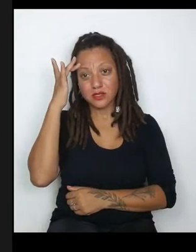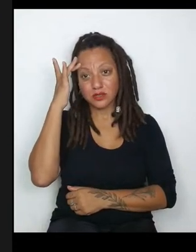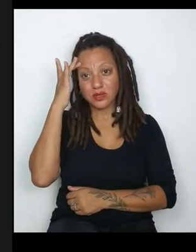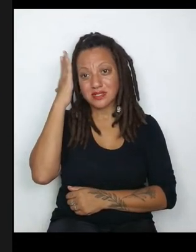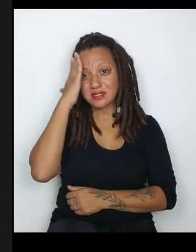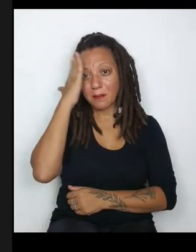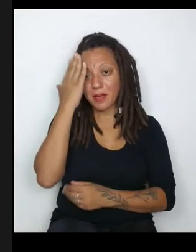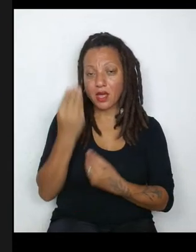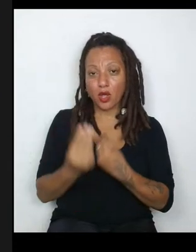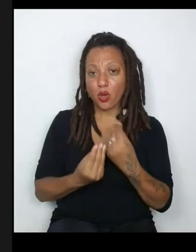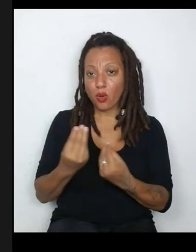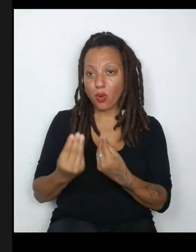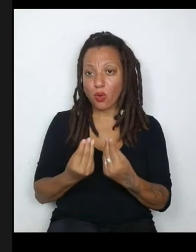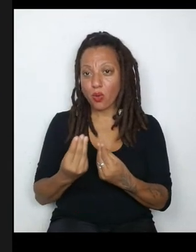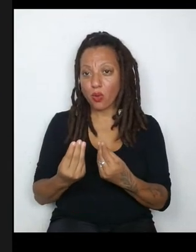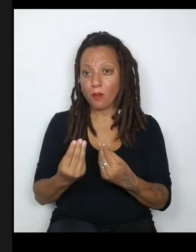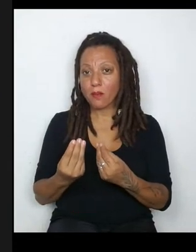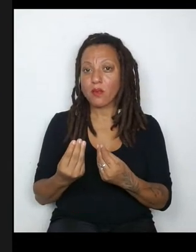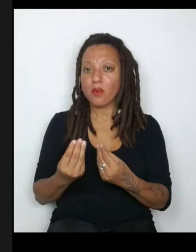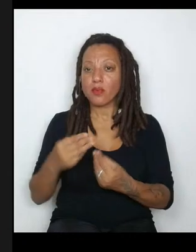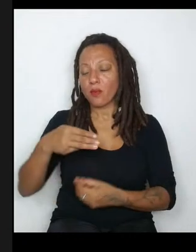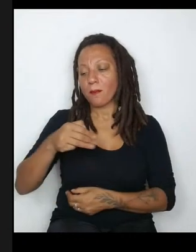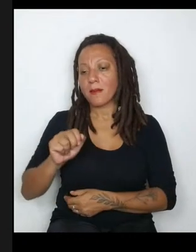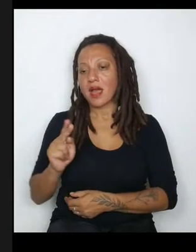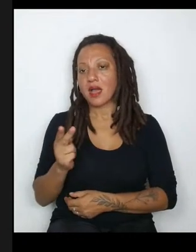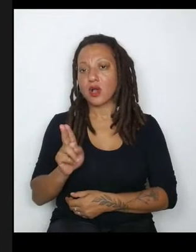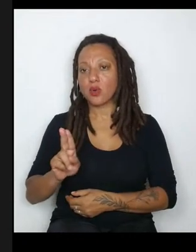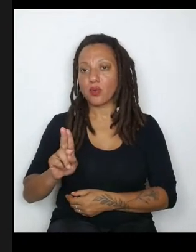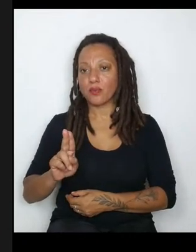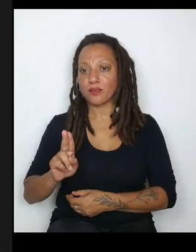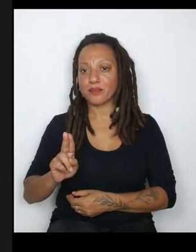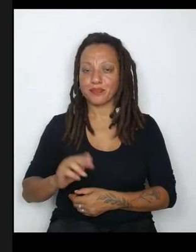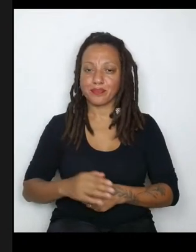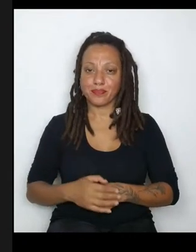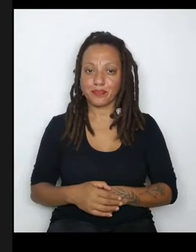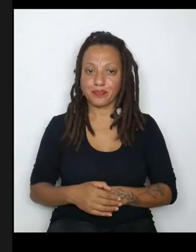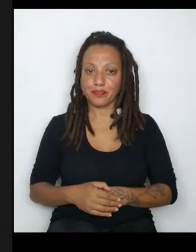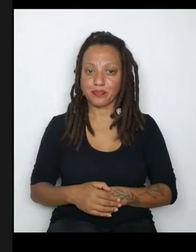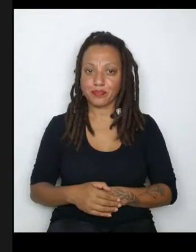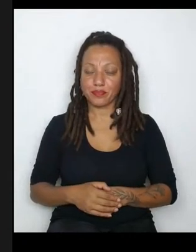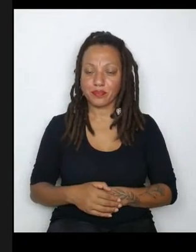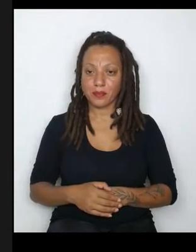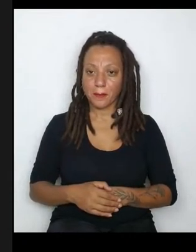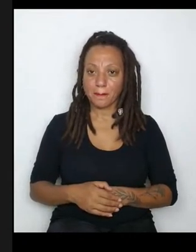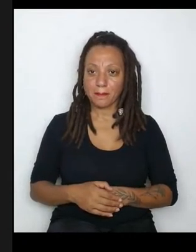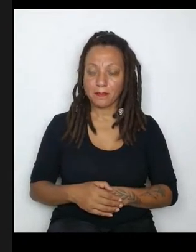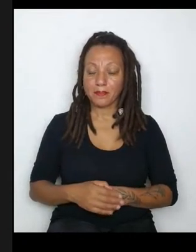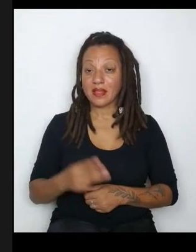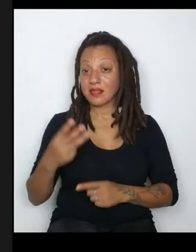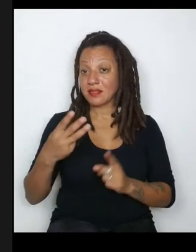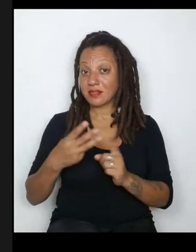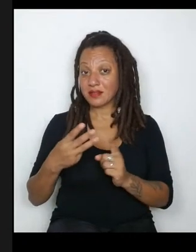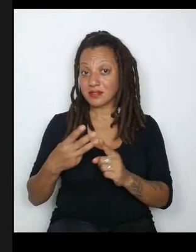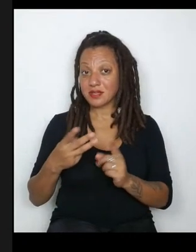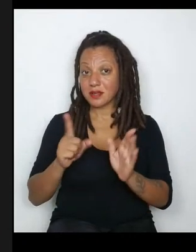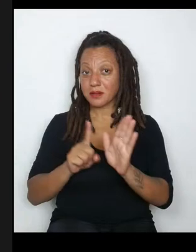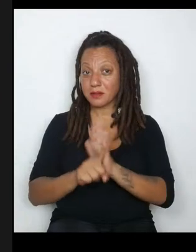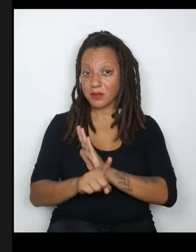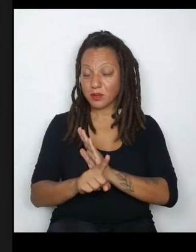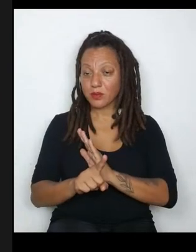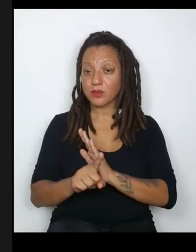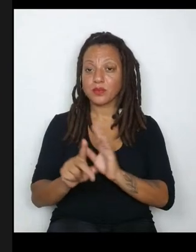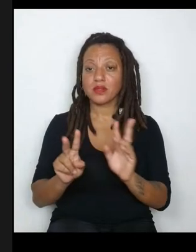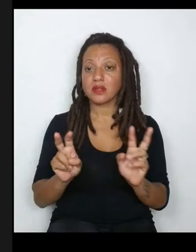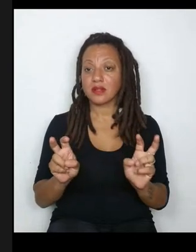here doesn't know much about that so it would be interesting for you to elaborate on that and we have another question